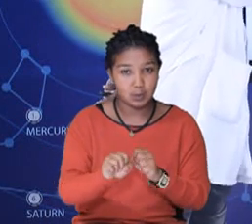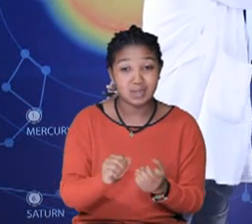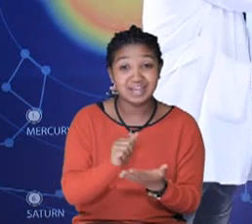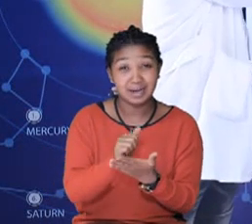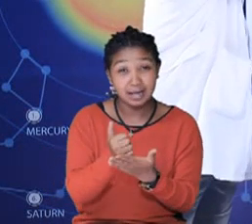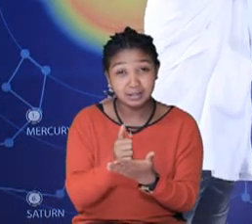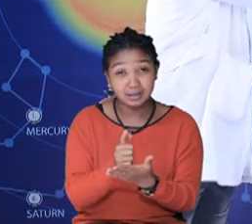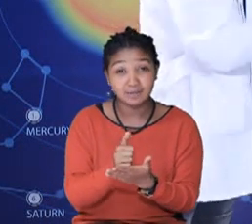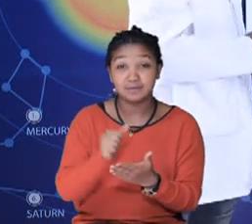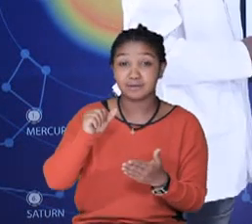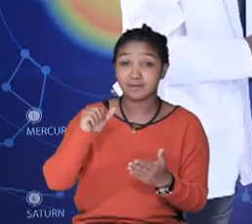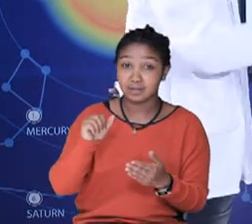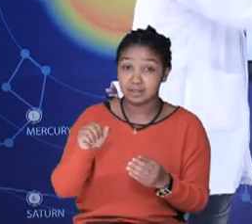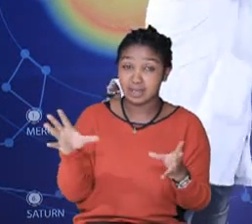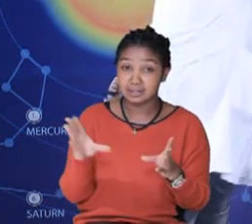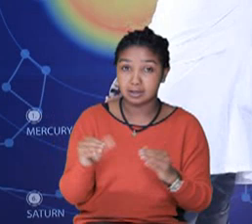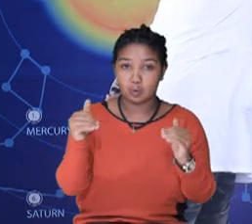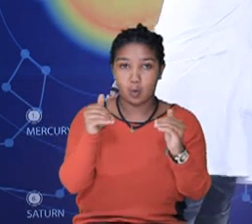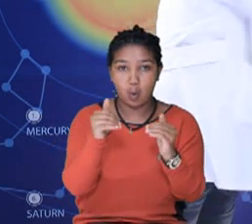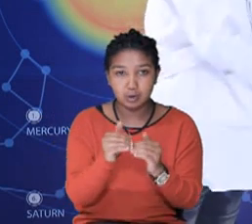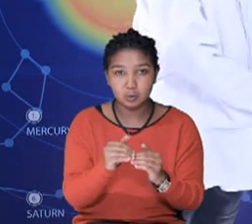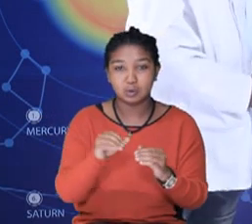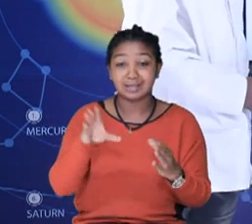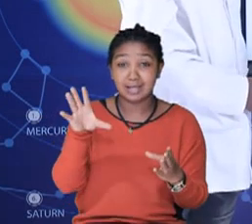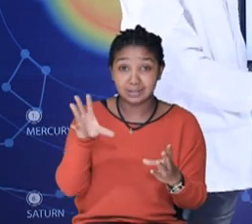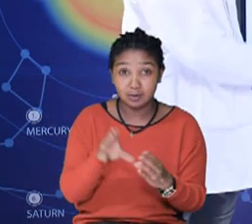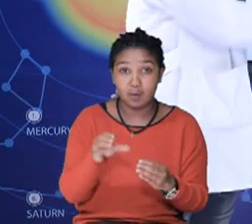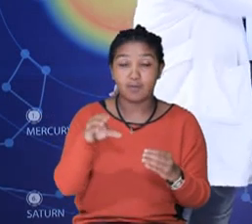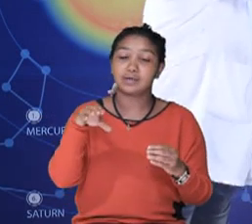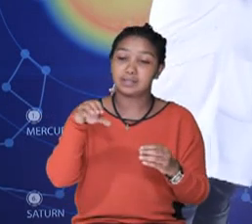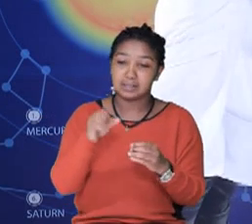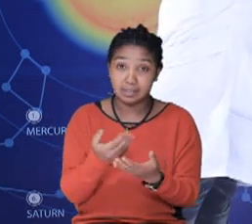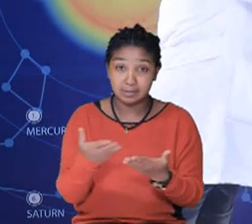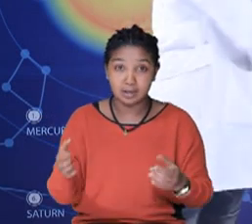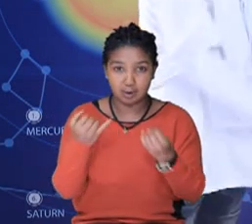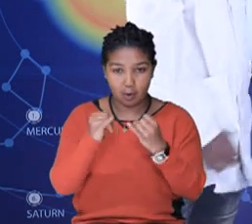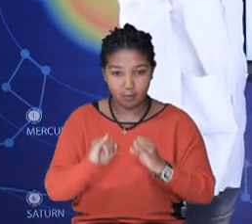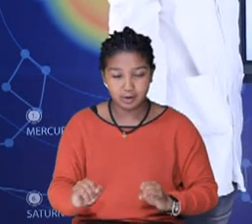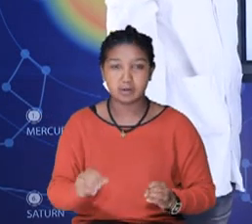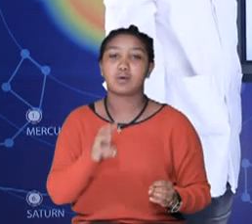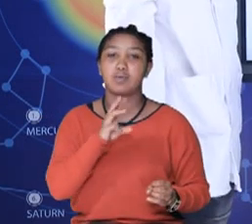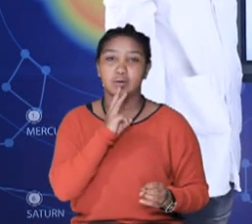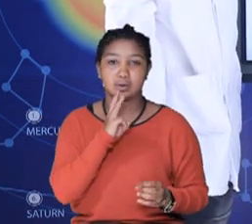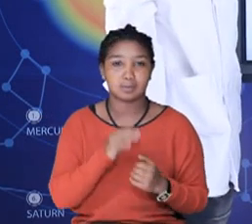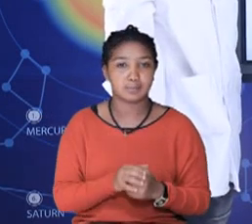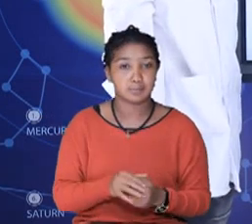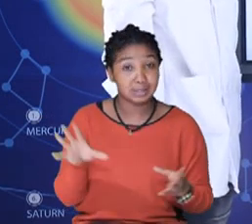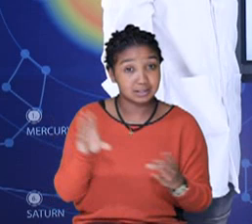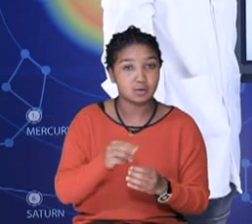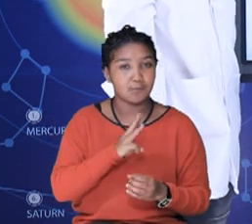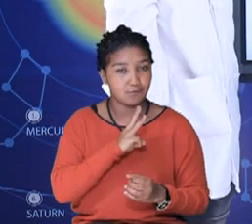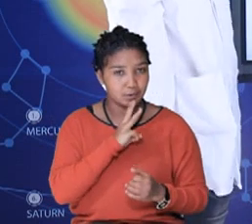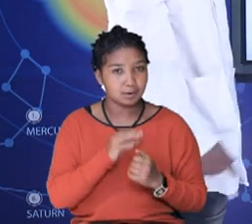relative density is equal to density of a substance over density of a water. Density